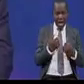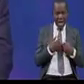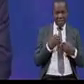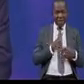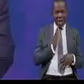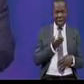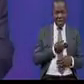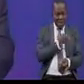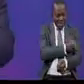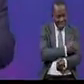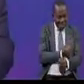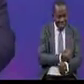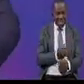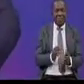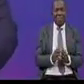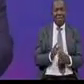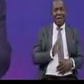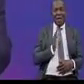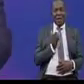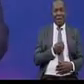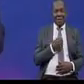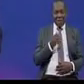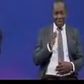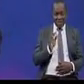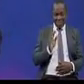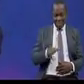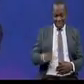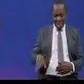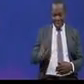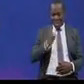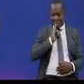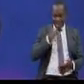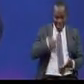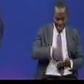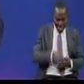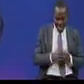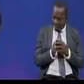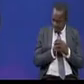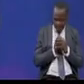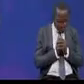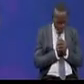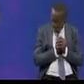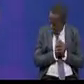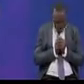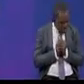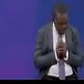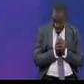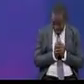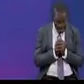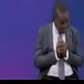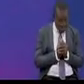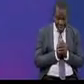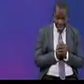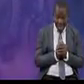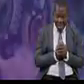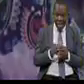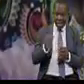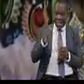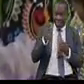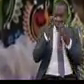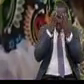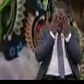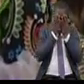down and is shaking the head like this and turning like that. And is putting the hand and looking through